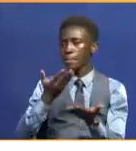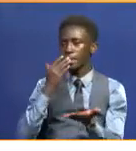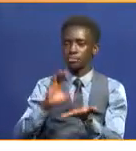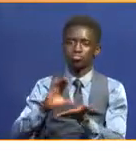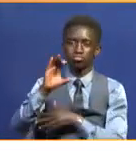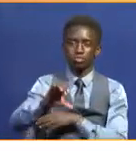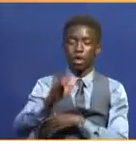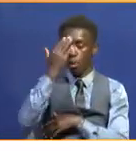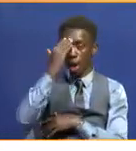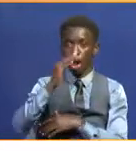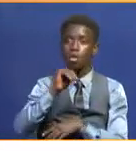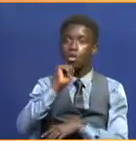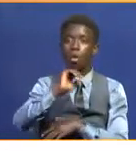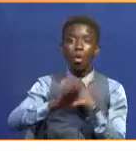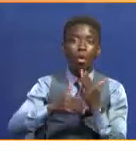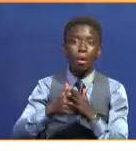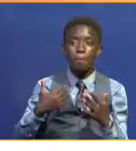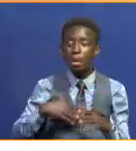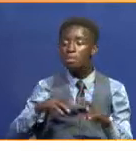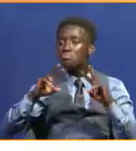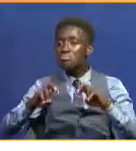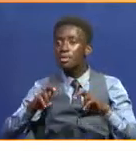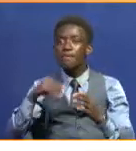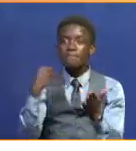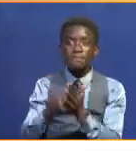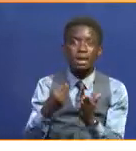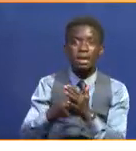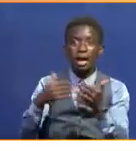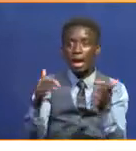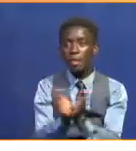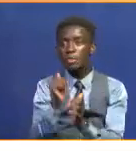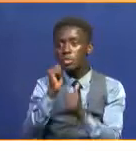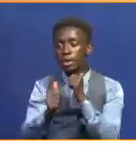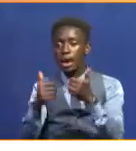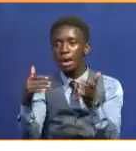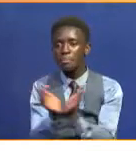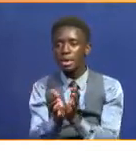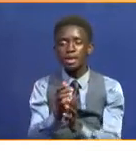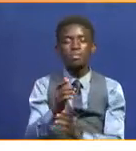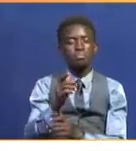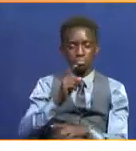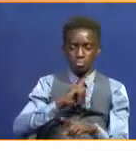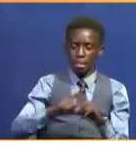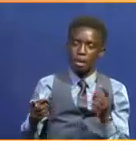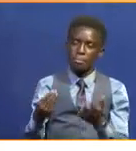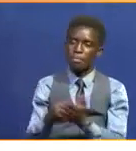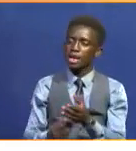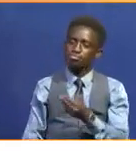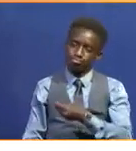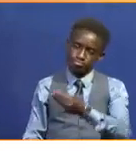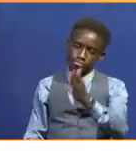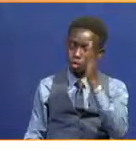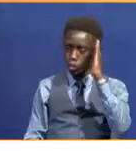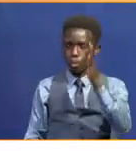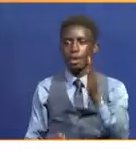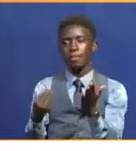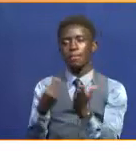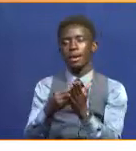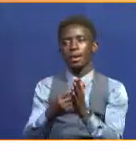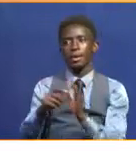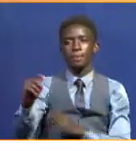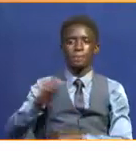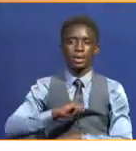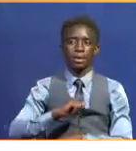and look at the financials of multiple companies just to see whether when they give them money, they'll get paid back. Mm-hmm. Not everyone will be monitoring these things every